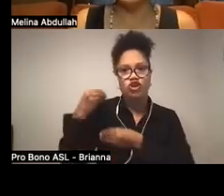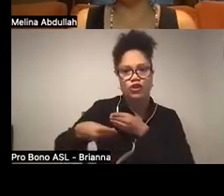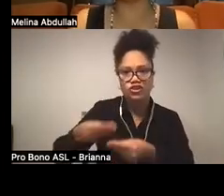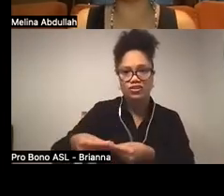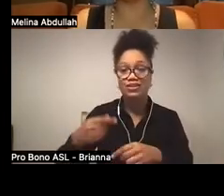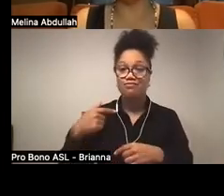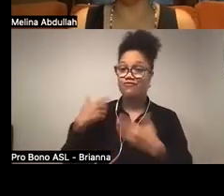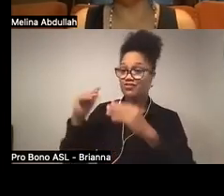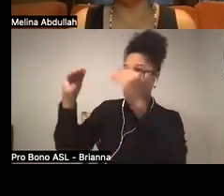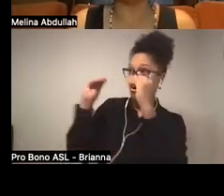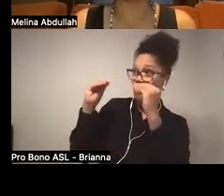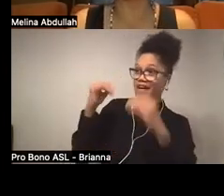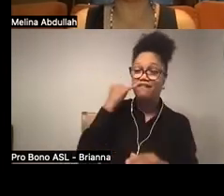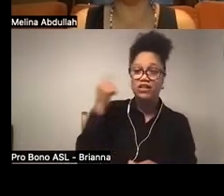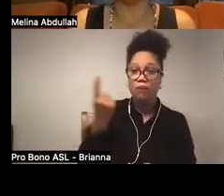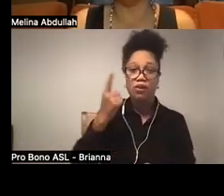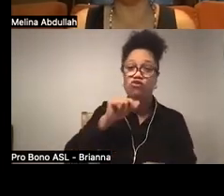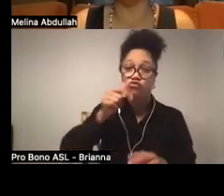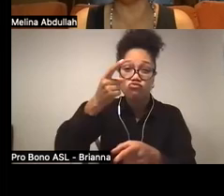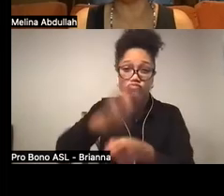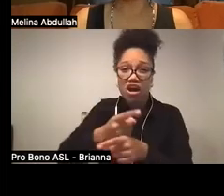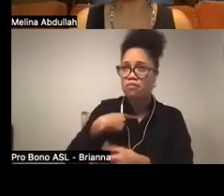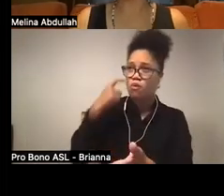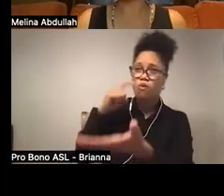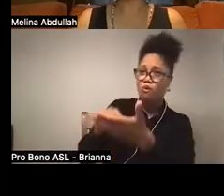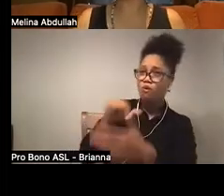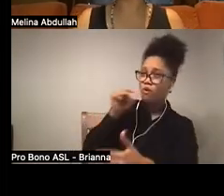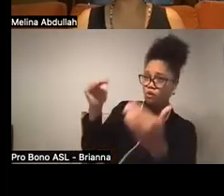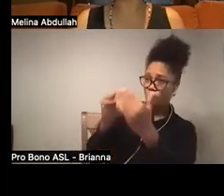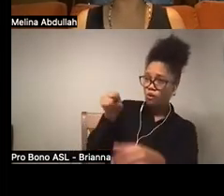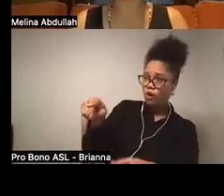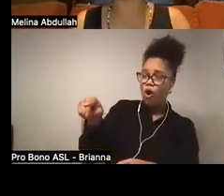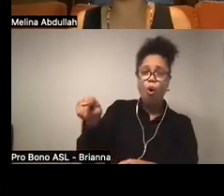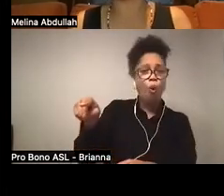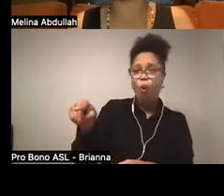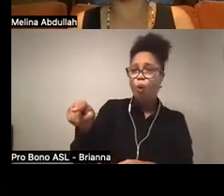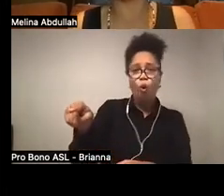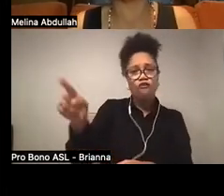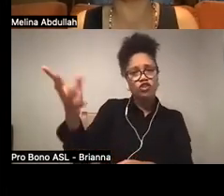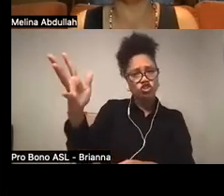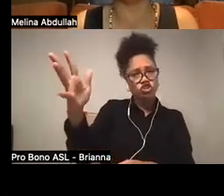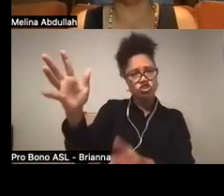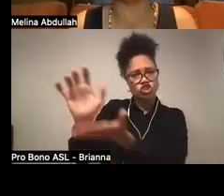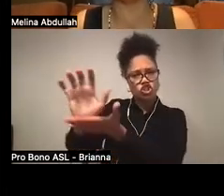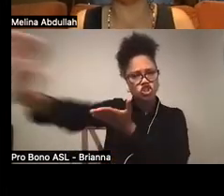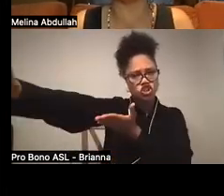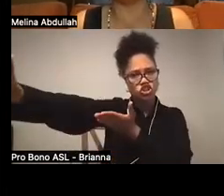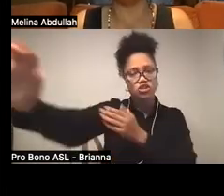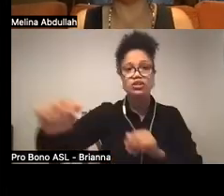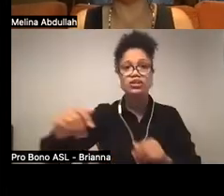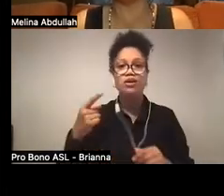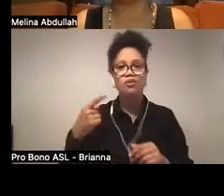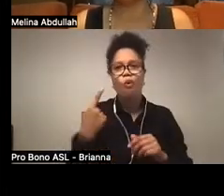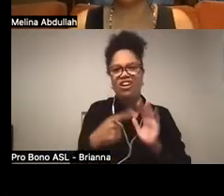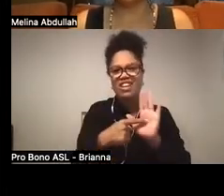not right, if there's injustice, you shut it down. And I can think of many, many examples. I think of one example when I was in